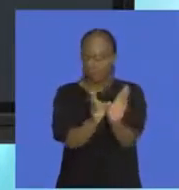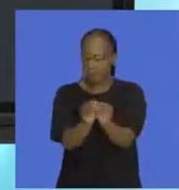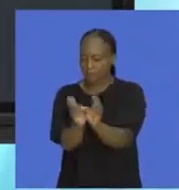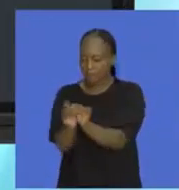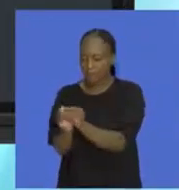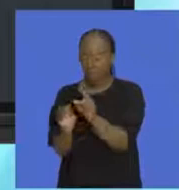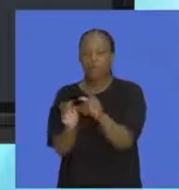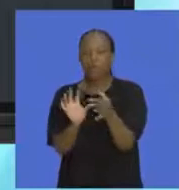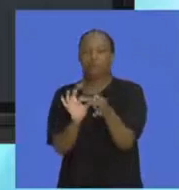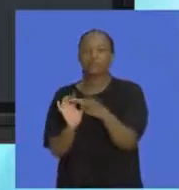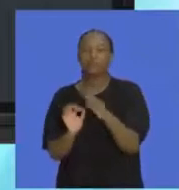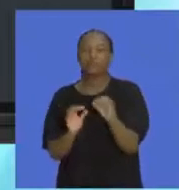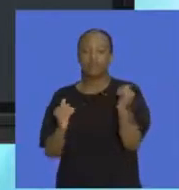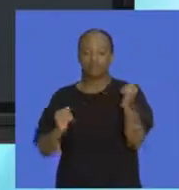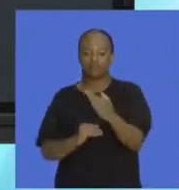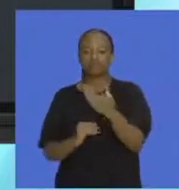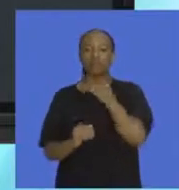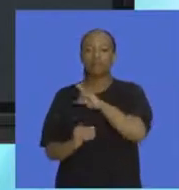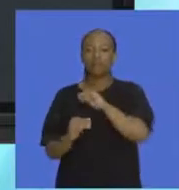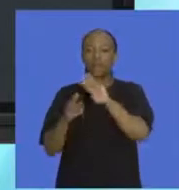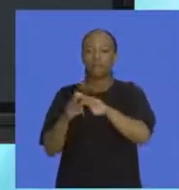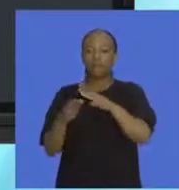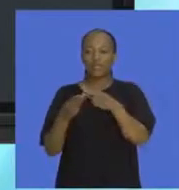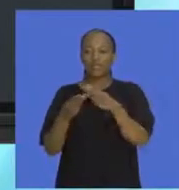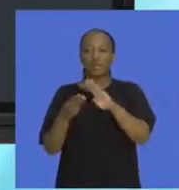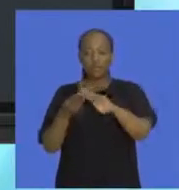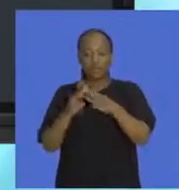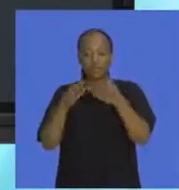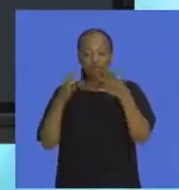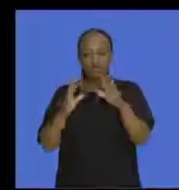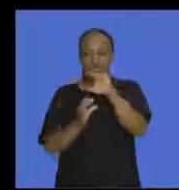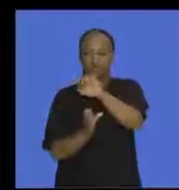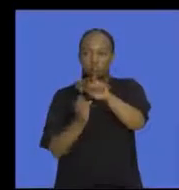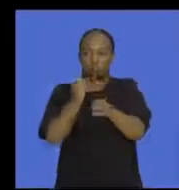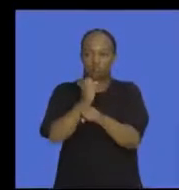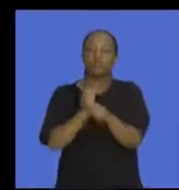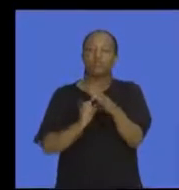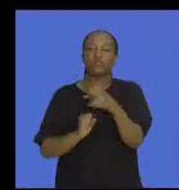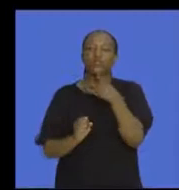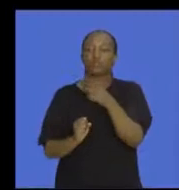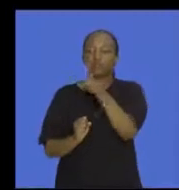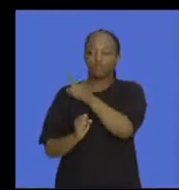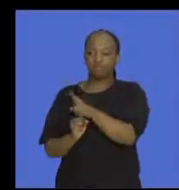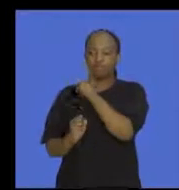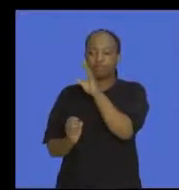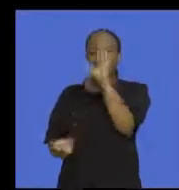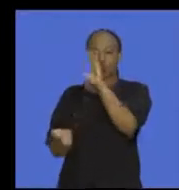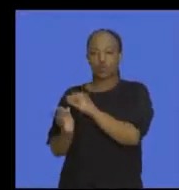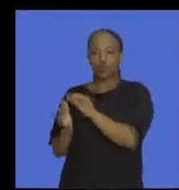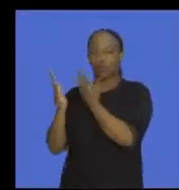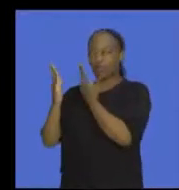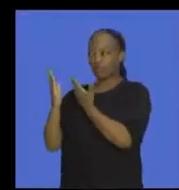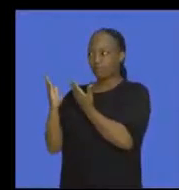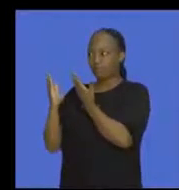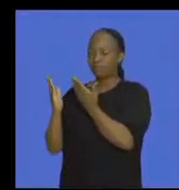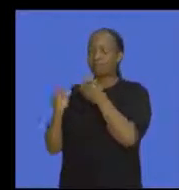n resistors that are connected in parallel. Hence, mathematically, we arrive at this conclusion in as far as the total